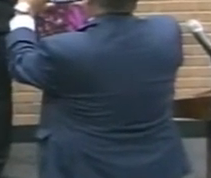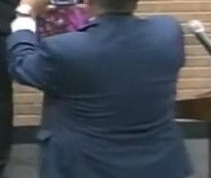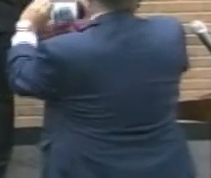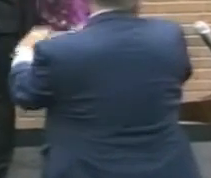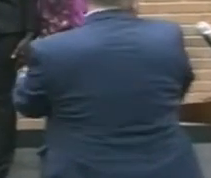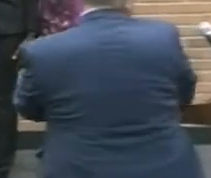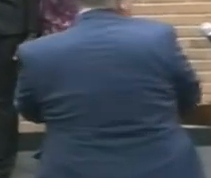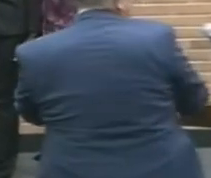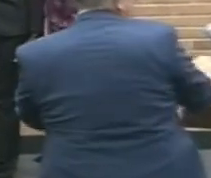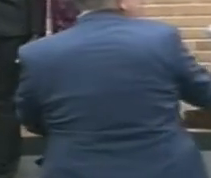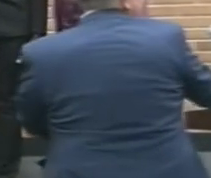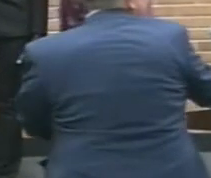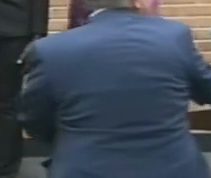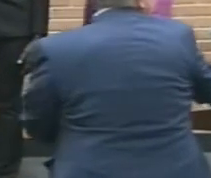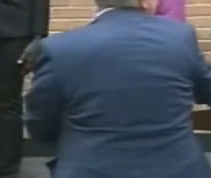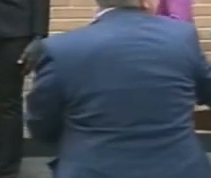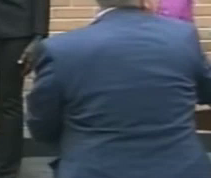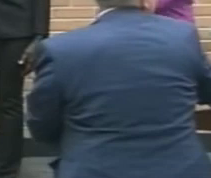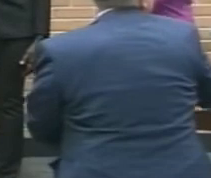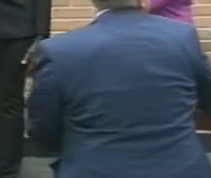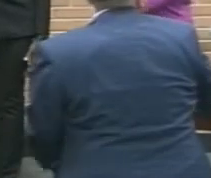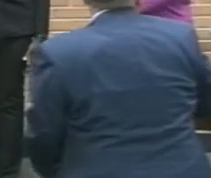Well, they Got it. do. Put out there. So